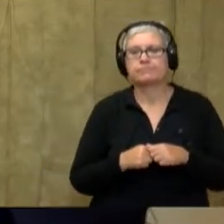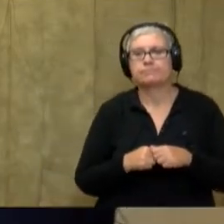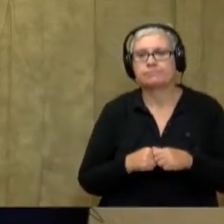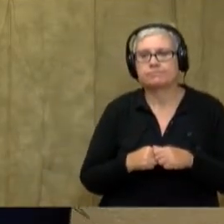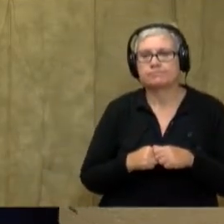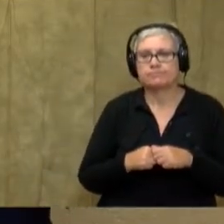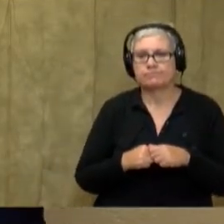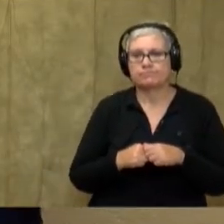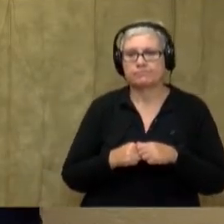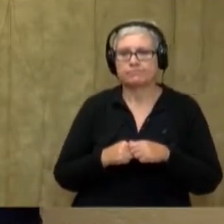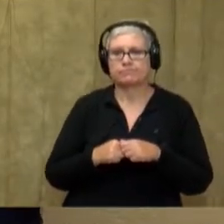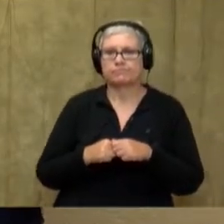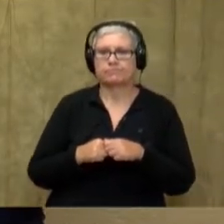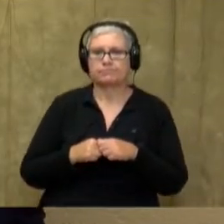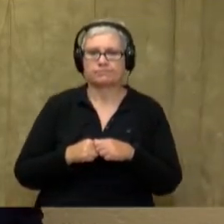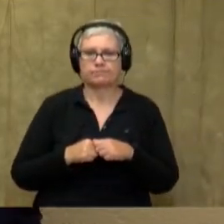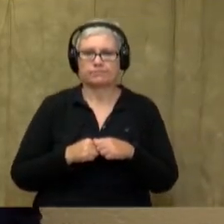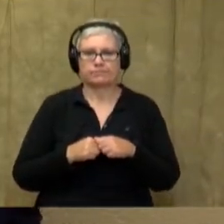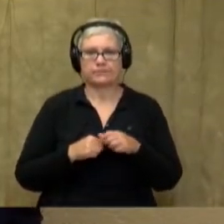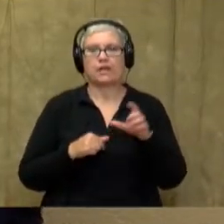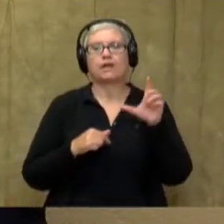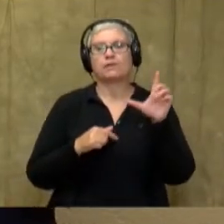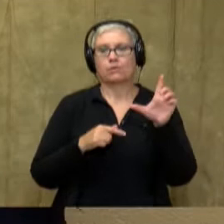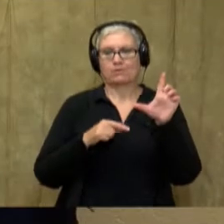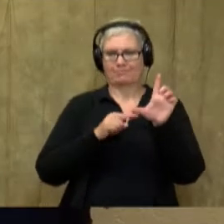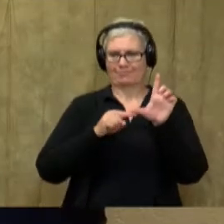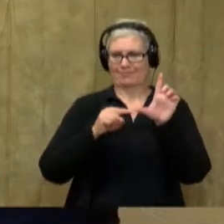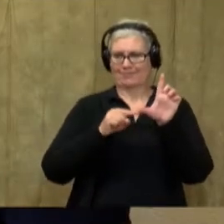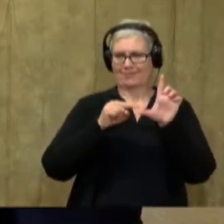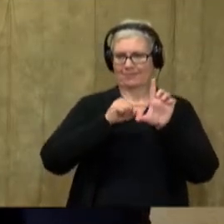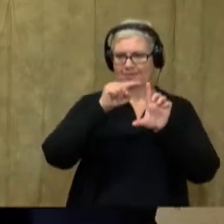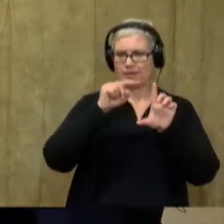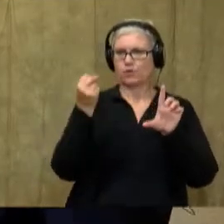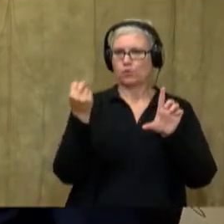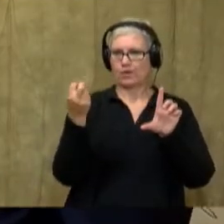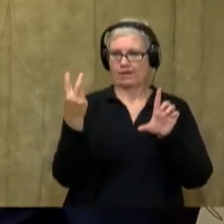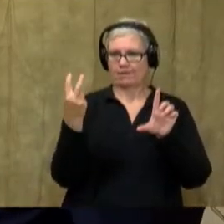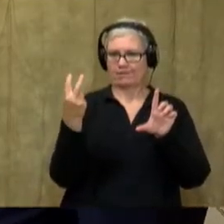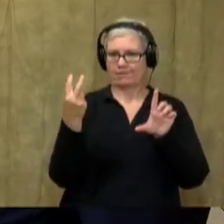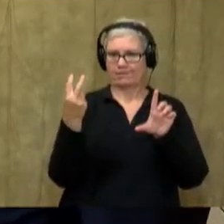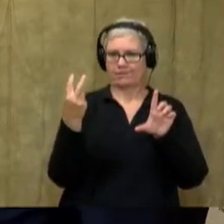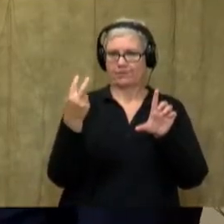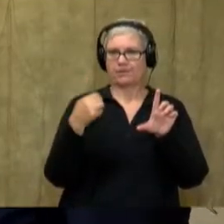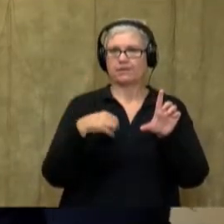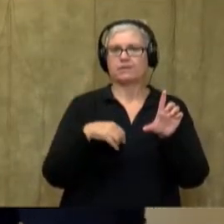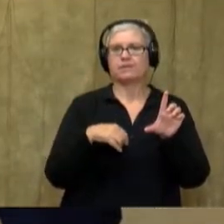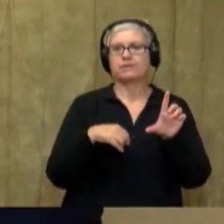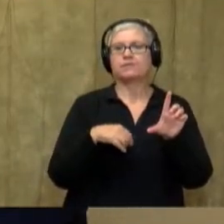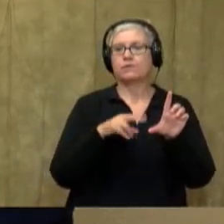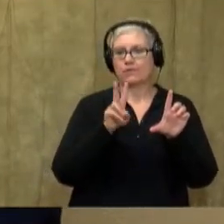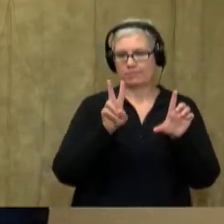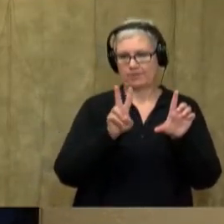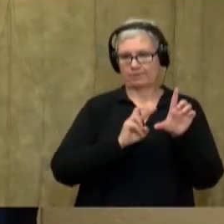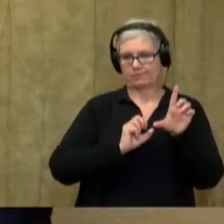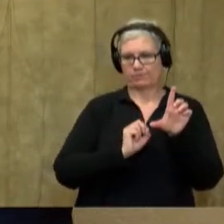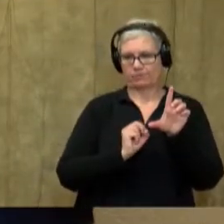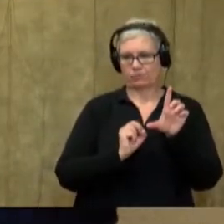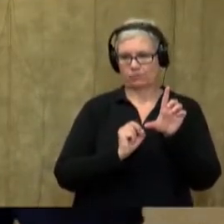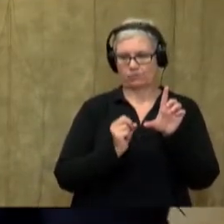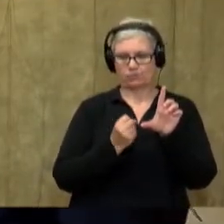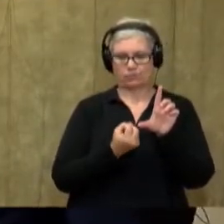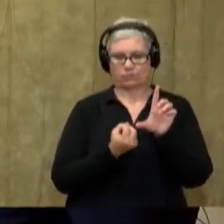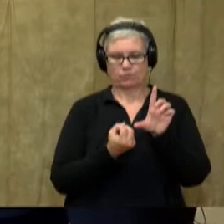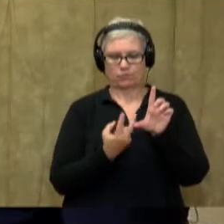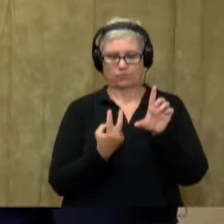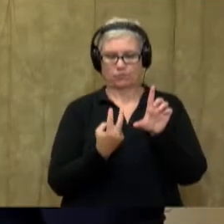Additionally, we have 12 edges. So in this particular case, for a 4x4x4 scenario, I've got 12 times 2,